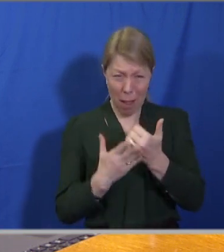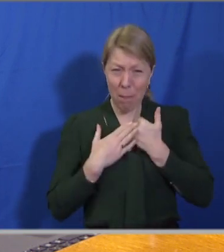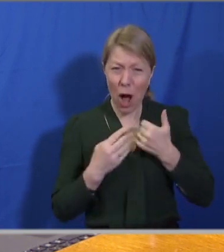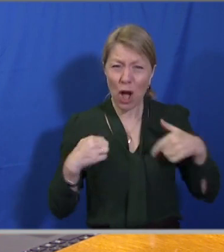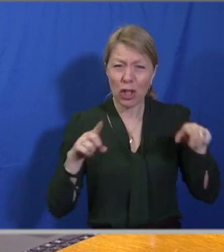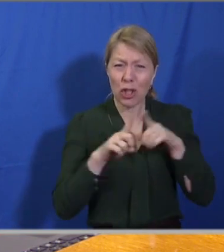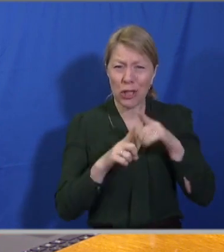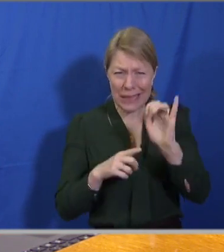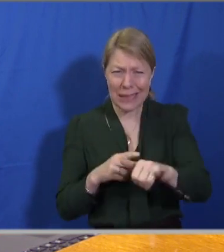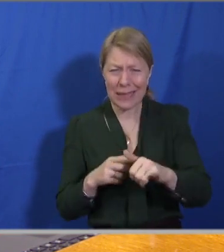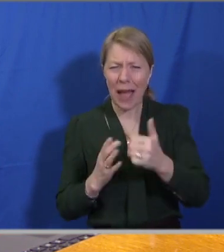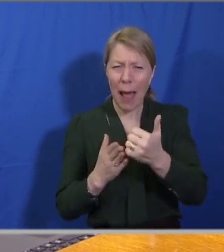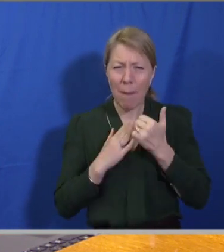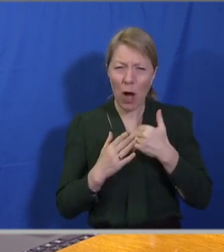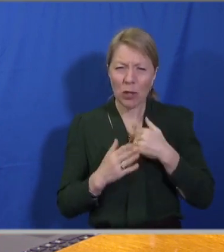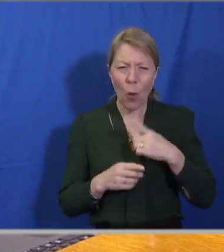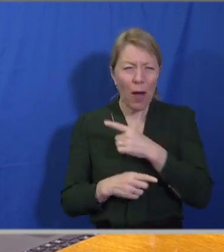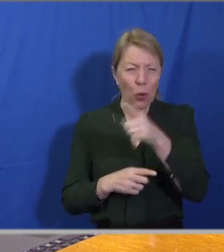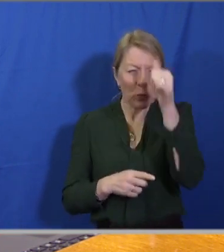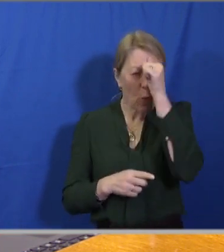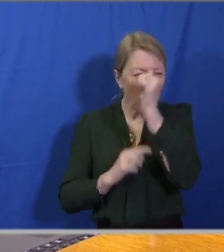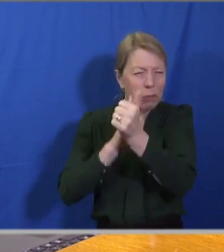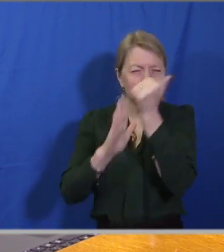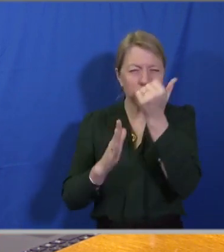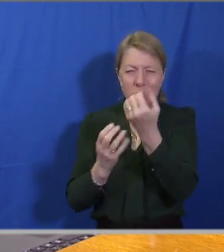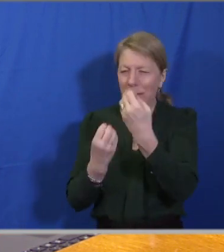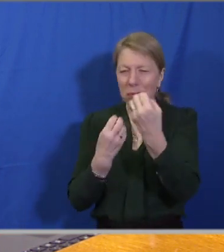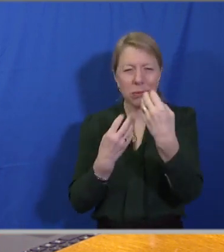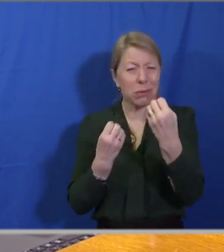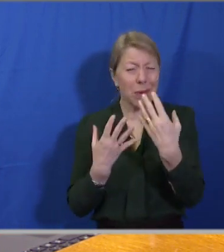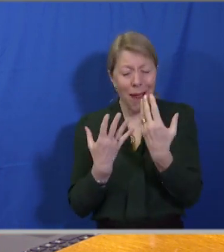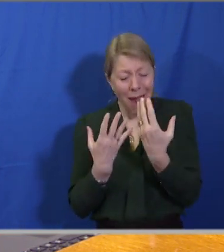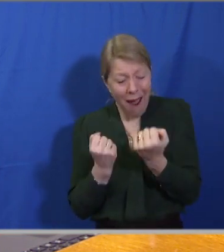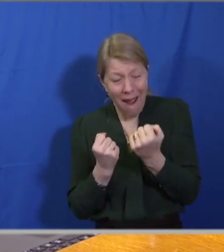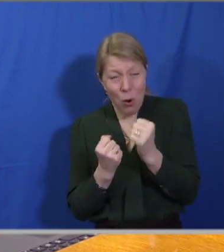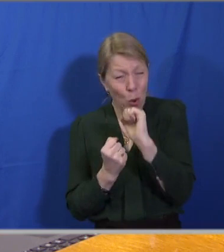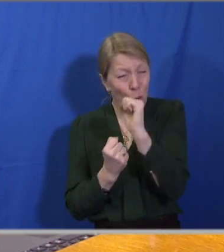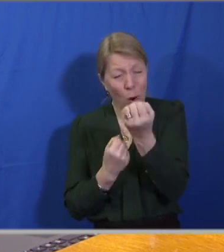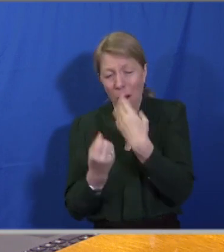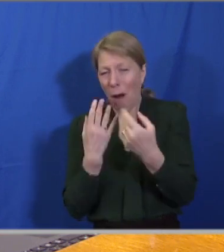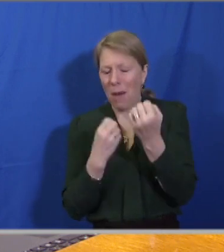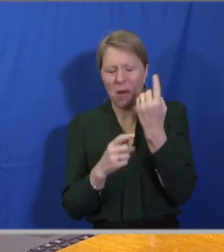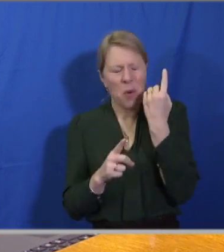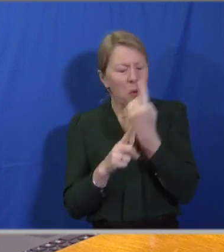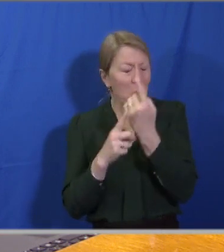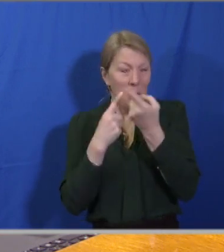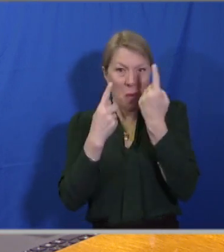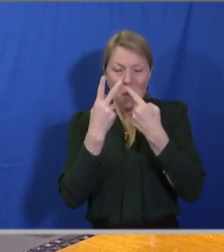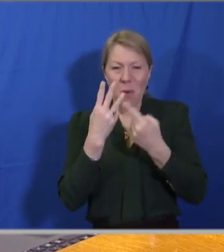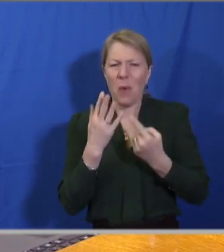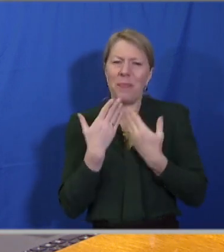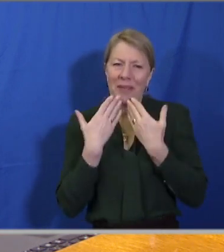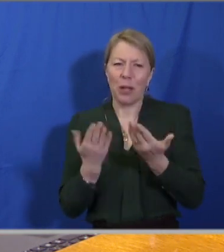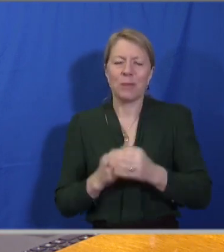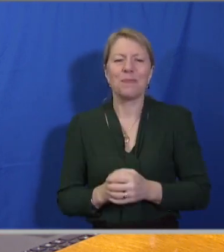than it's direct, it's very valid, and it's very accurate. So thank you, Joanne. Michaela.